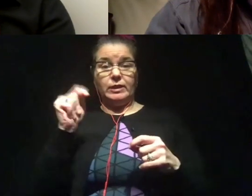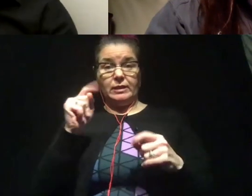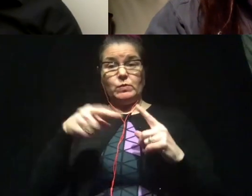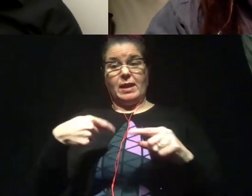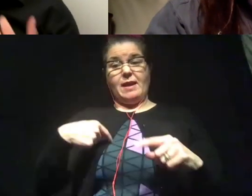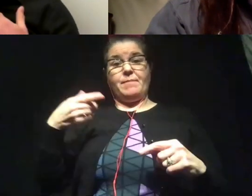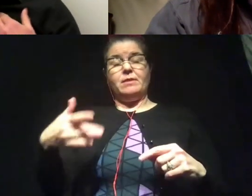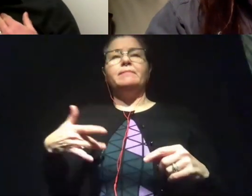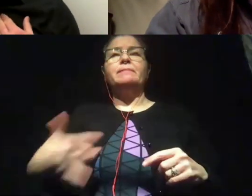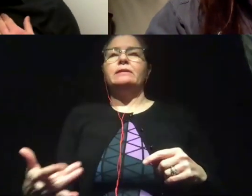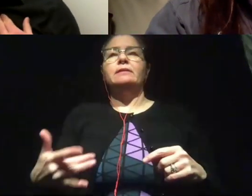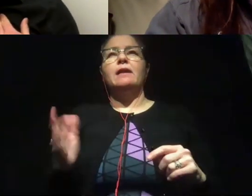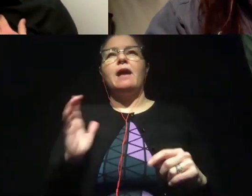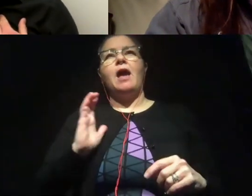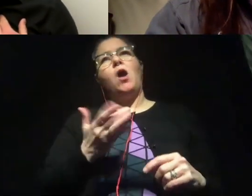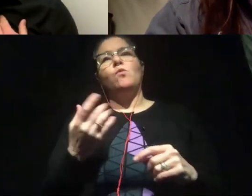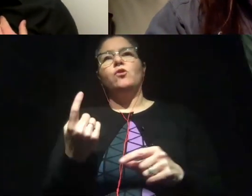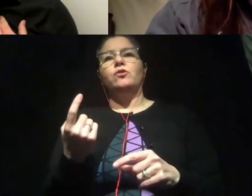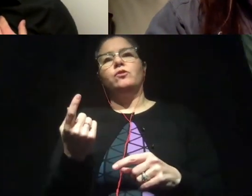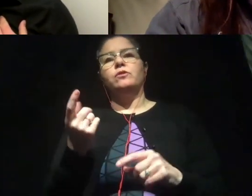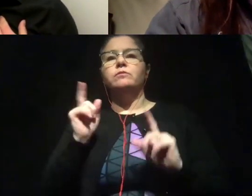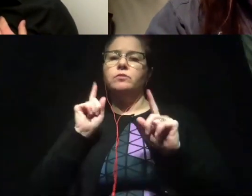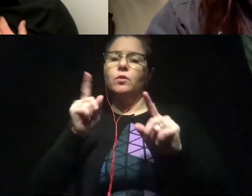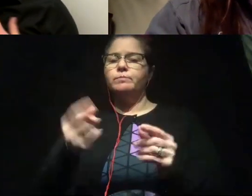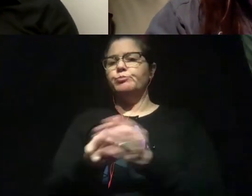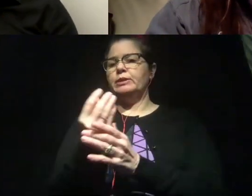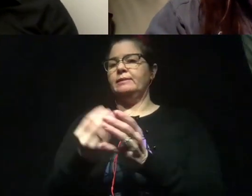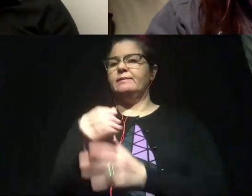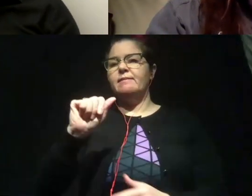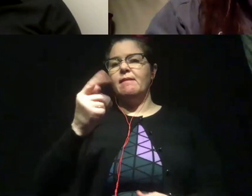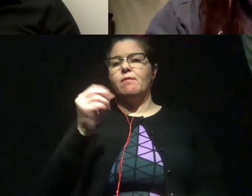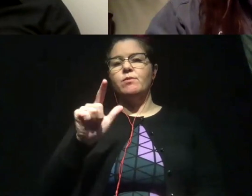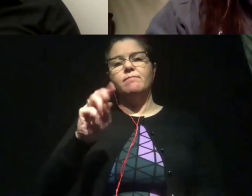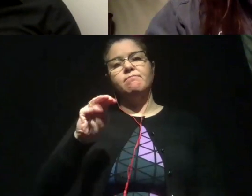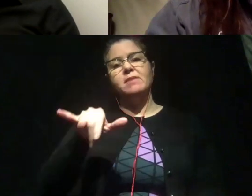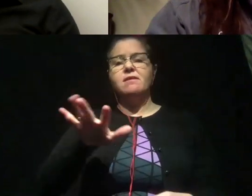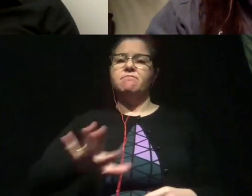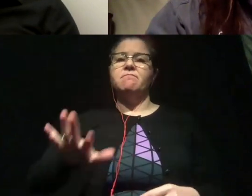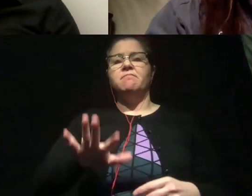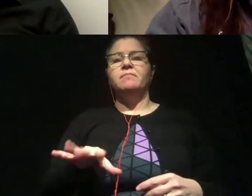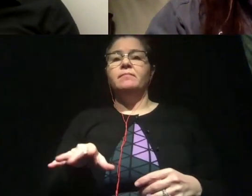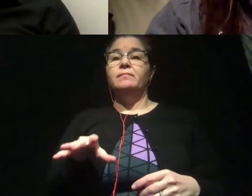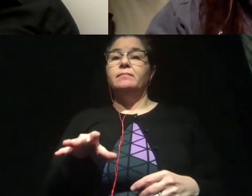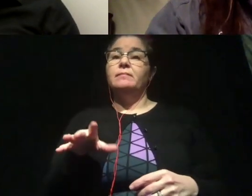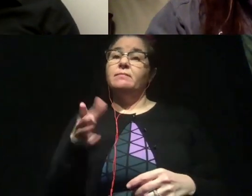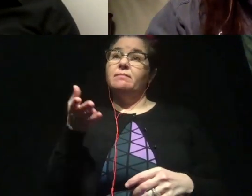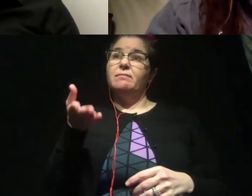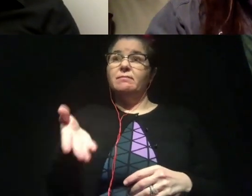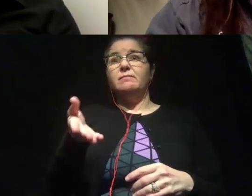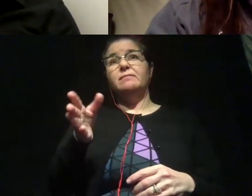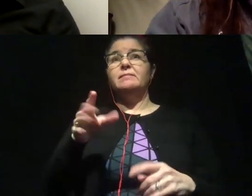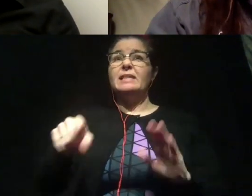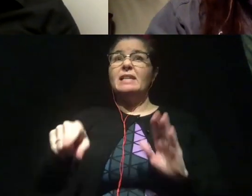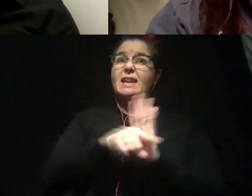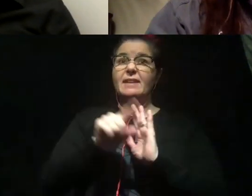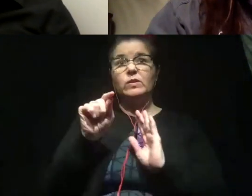we typically our campaigns, we got there in the spring, like in April or May. And when we get out there, it'll be anywhere from